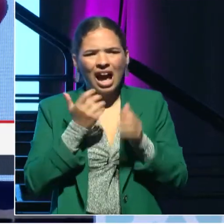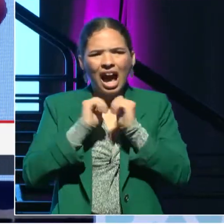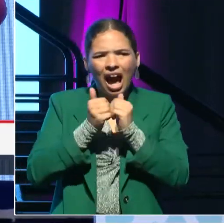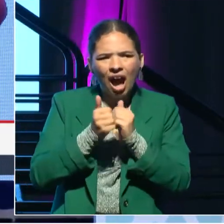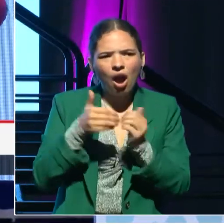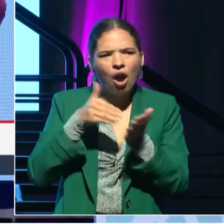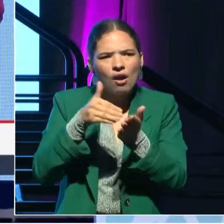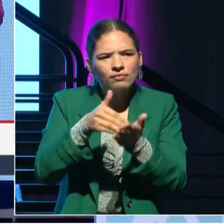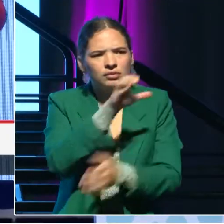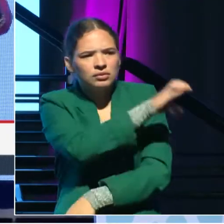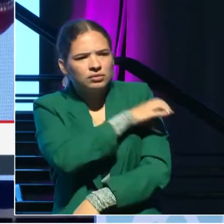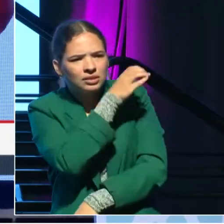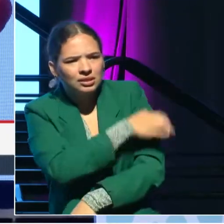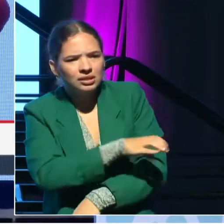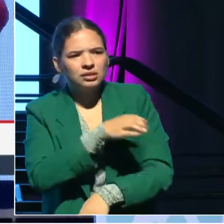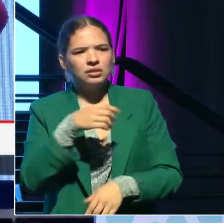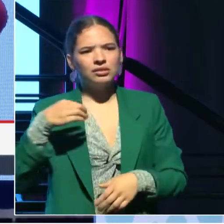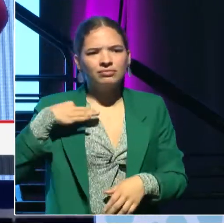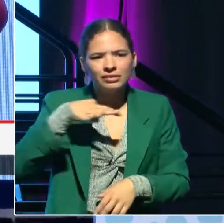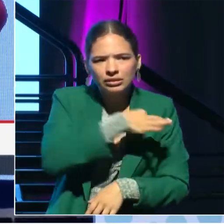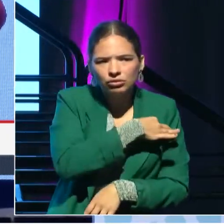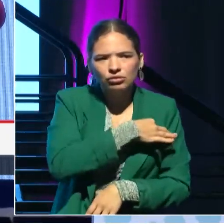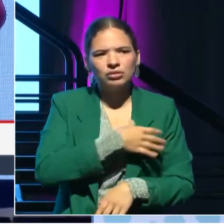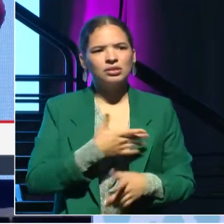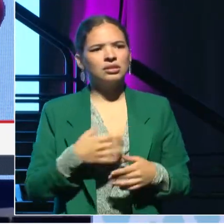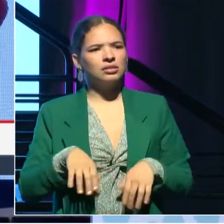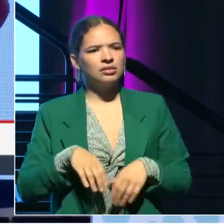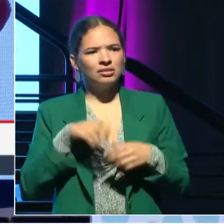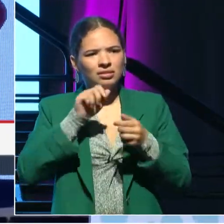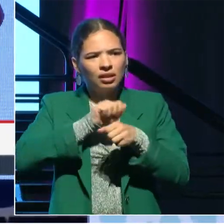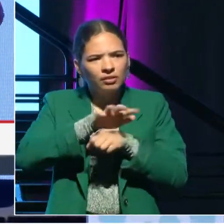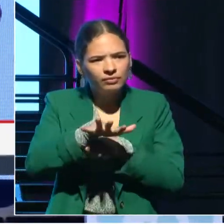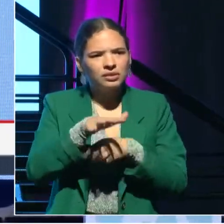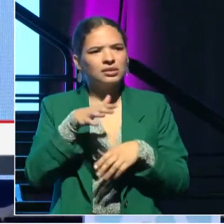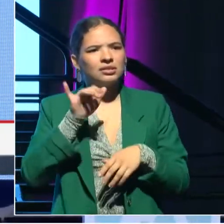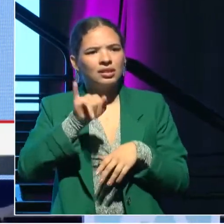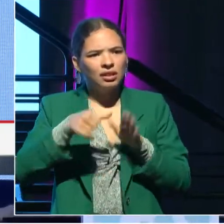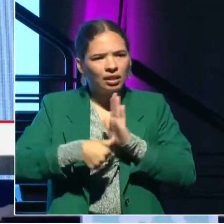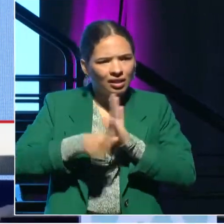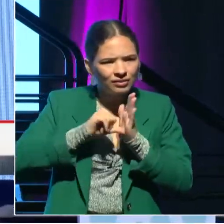the pandemic just exacerbated what we already knew. How did this play